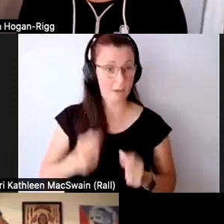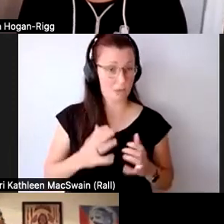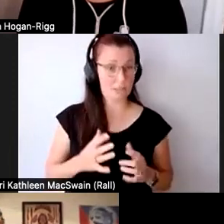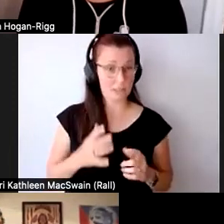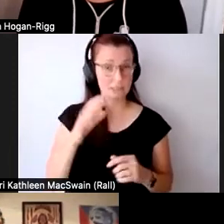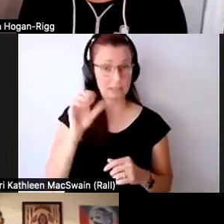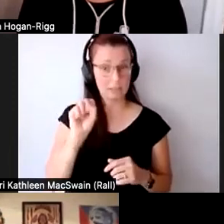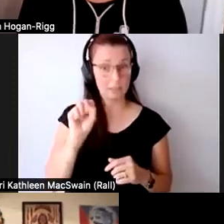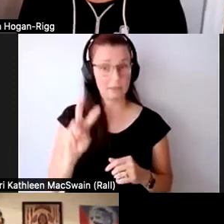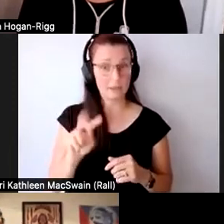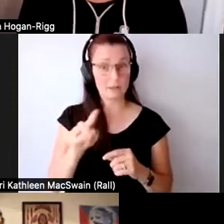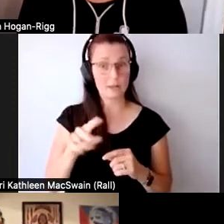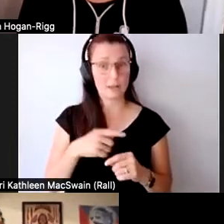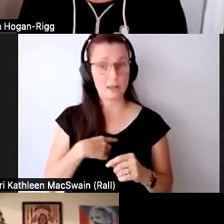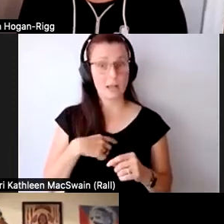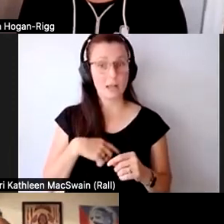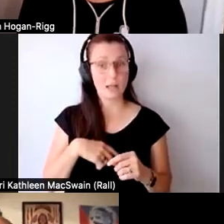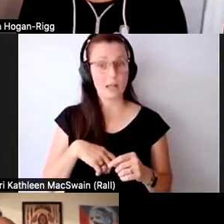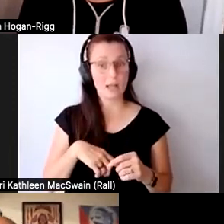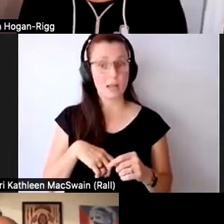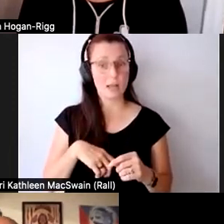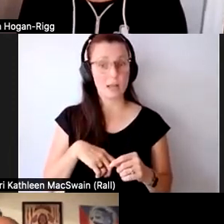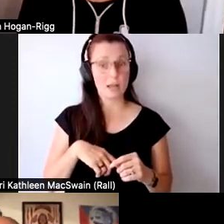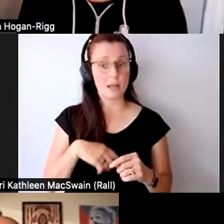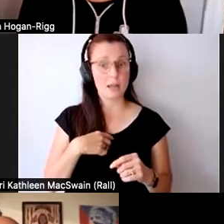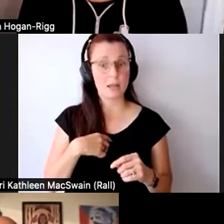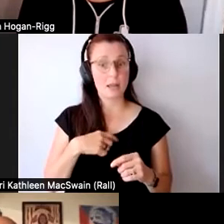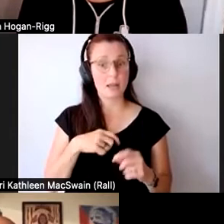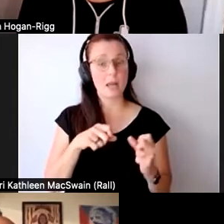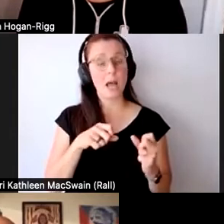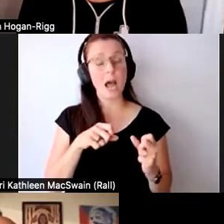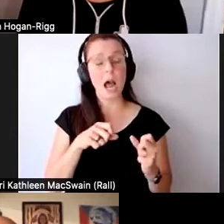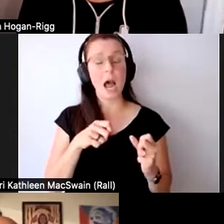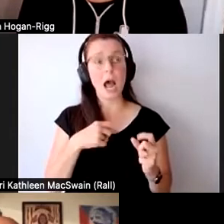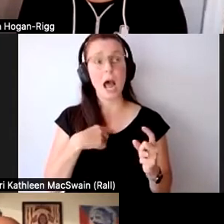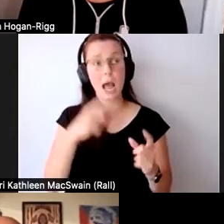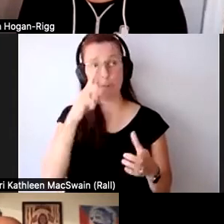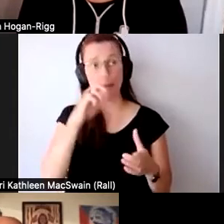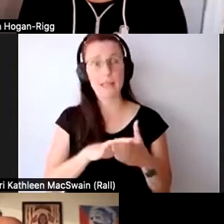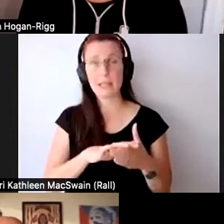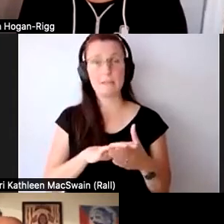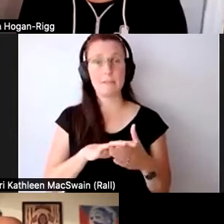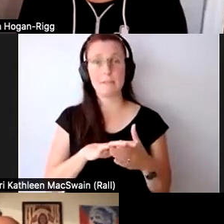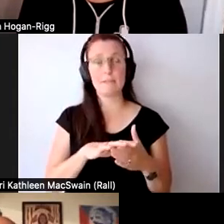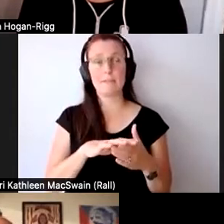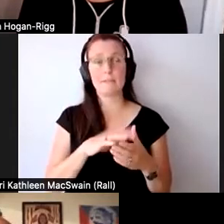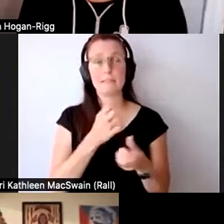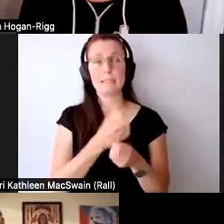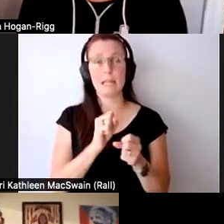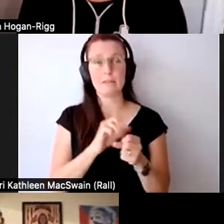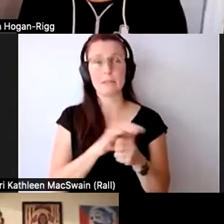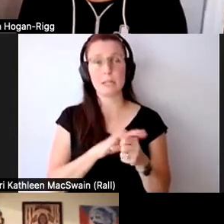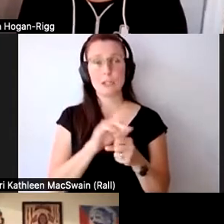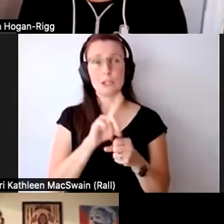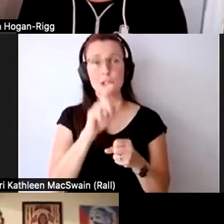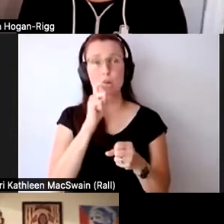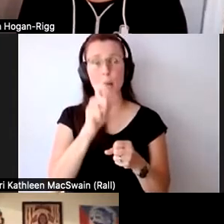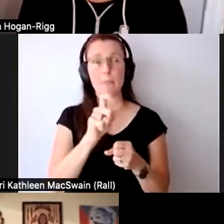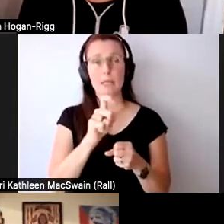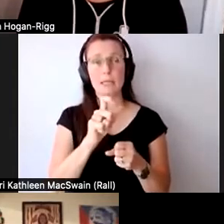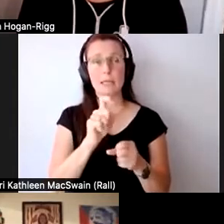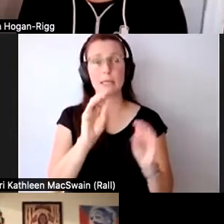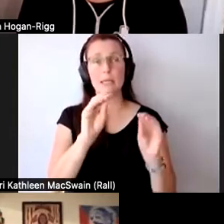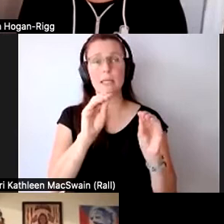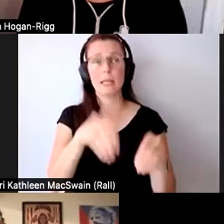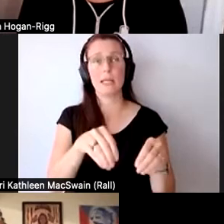not be located within or next to residences, but should be with commercial. As SCS should not